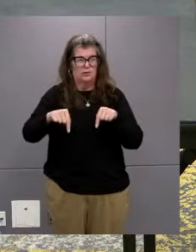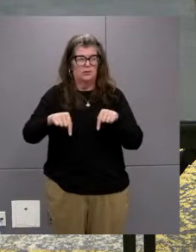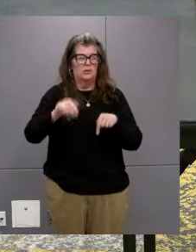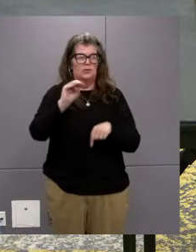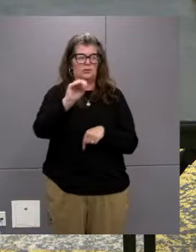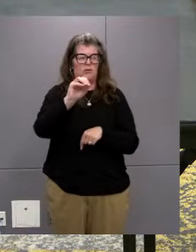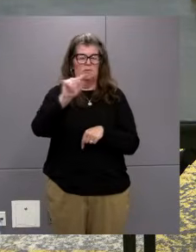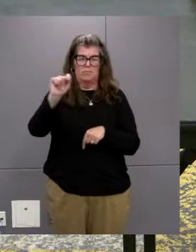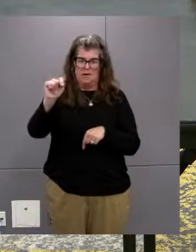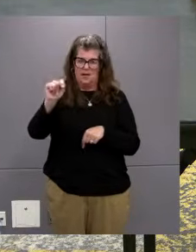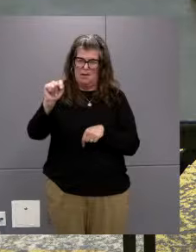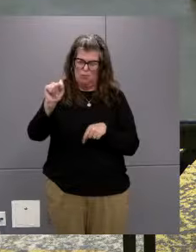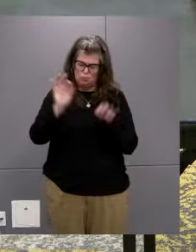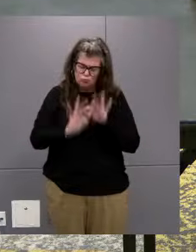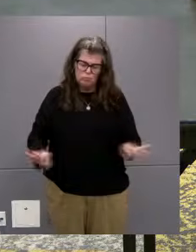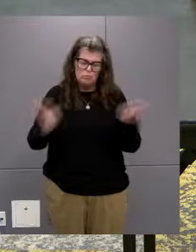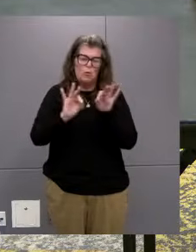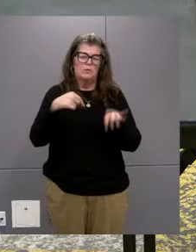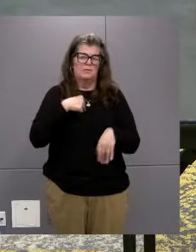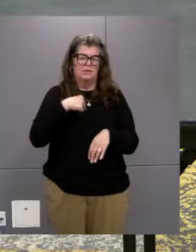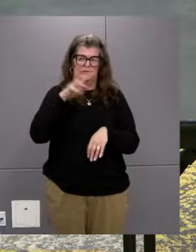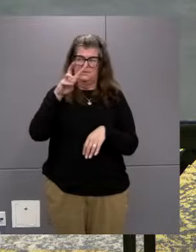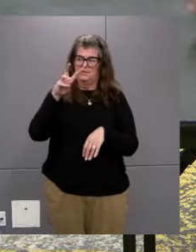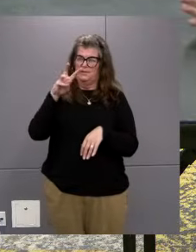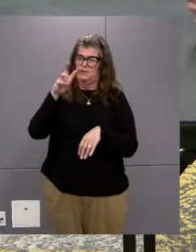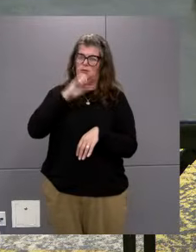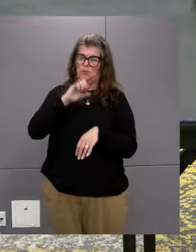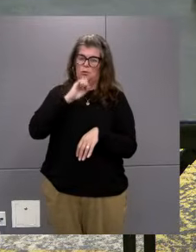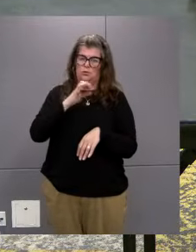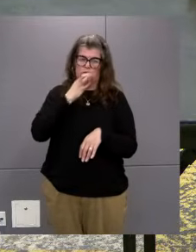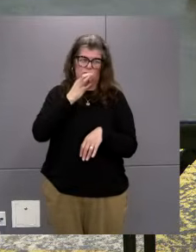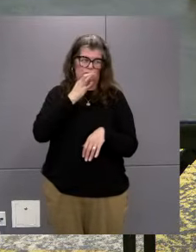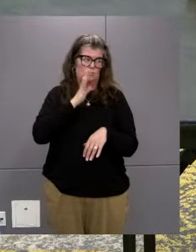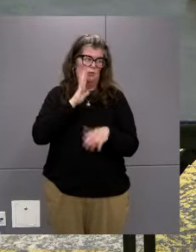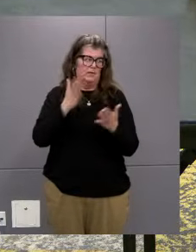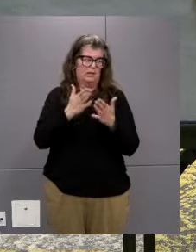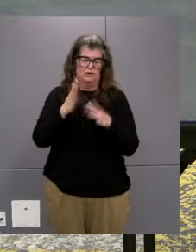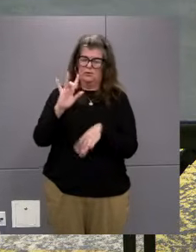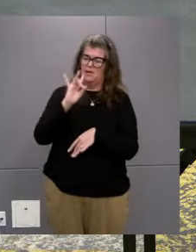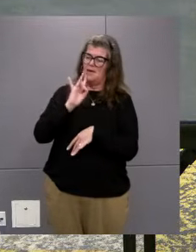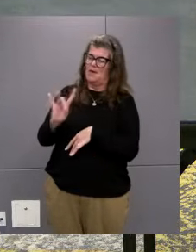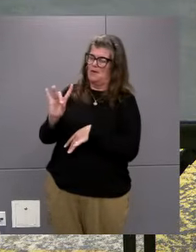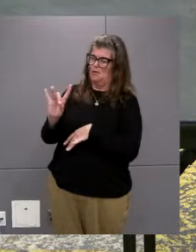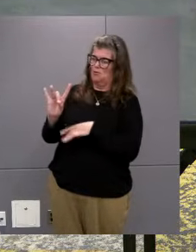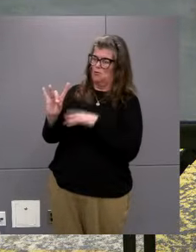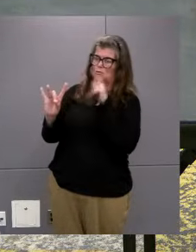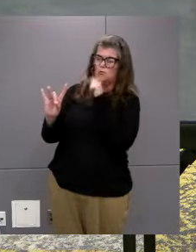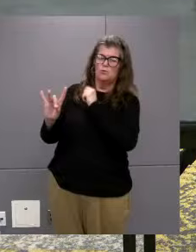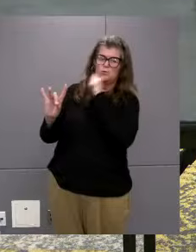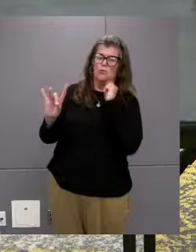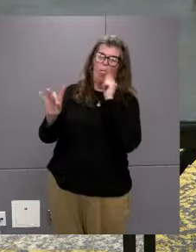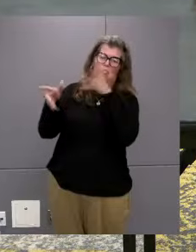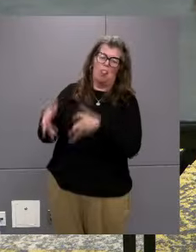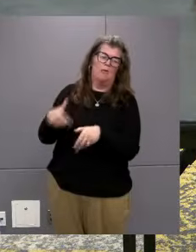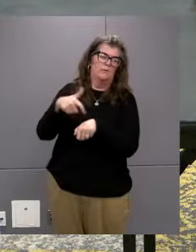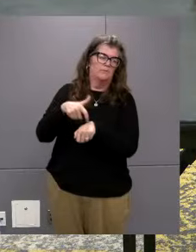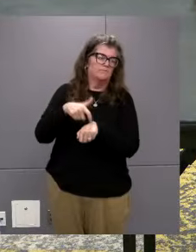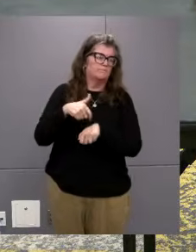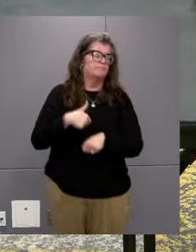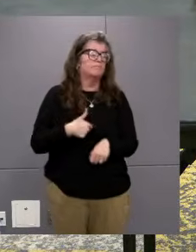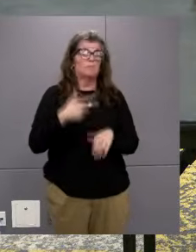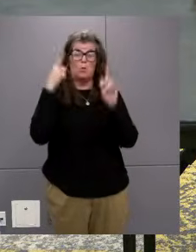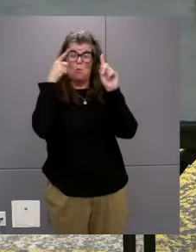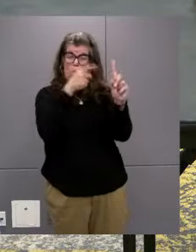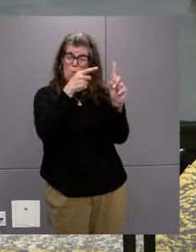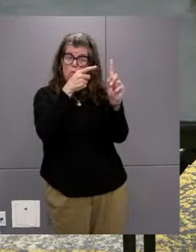have a 16-year-old, so soon to be here as well. We won't talk about the 8-year-old twins. They got a long time. But my goal when I came here